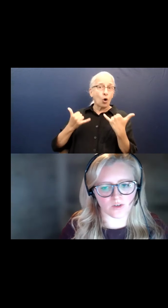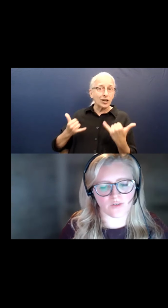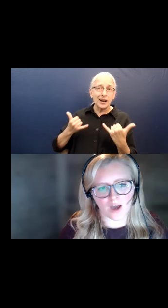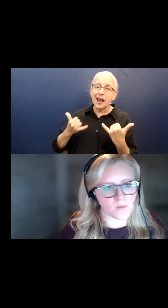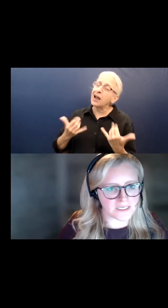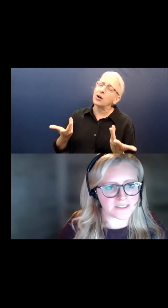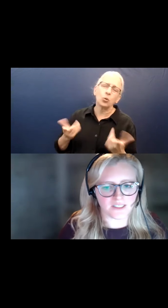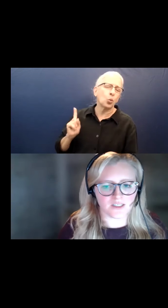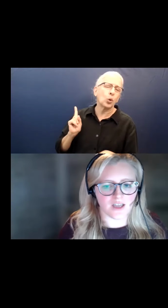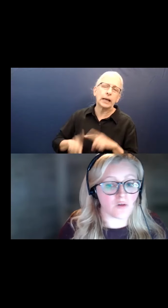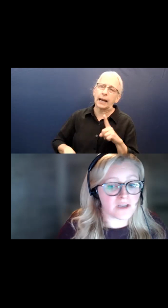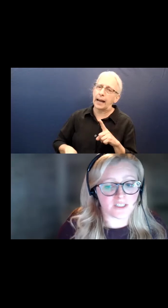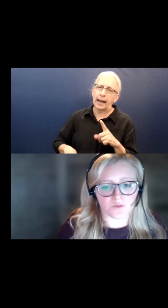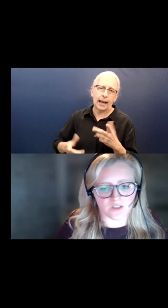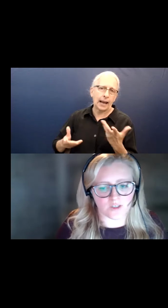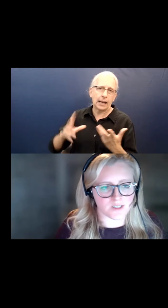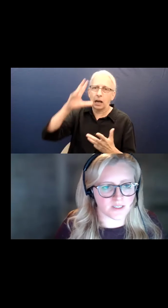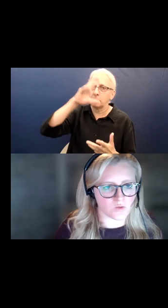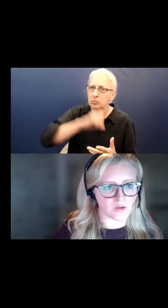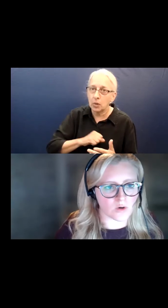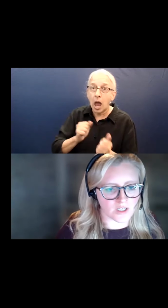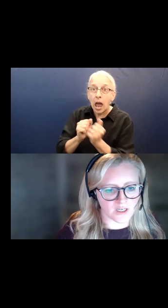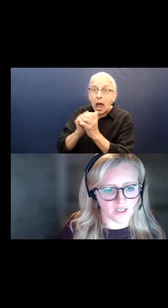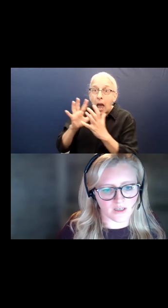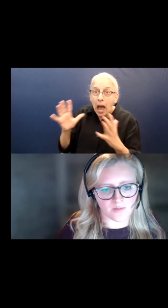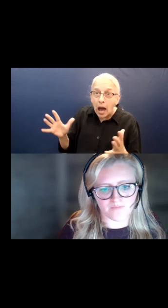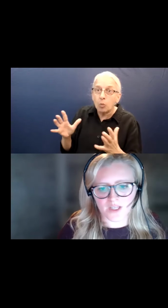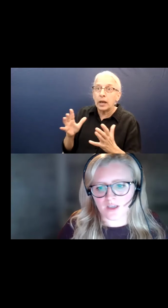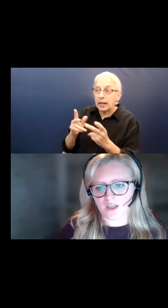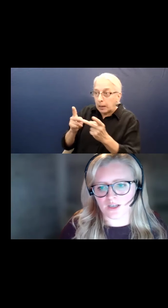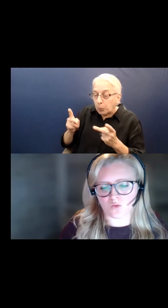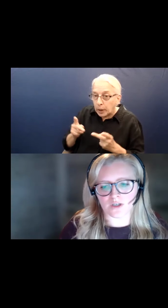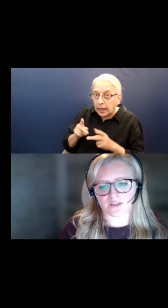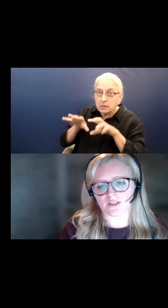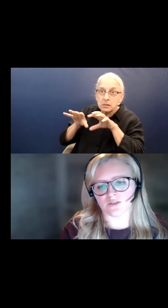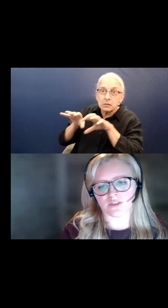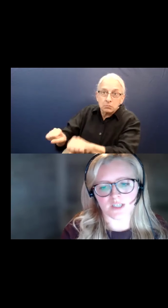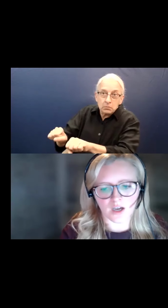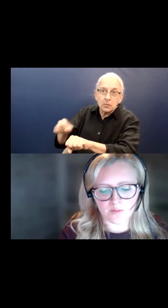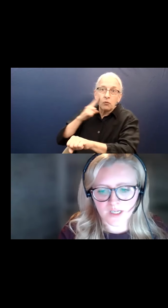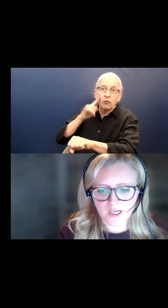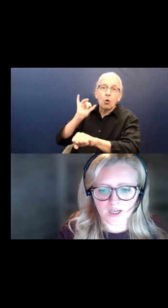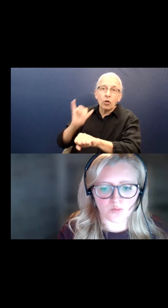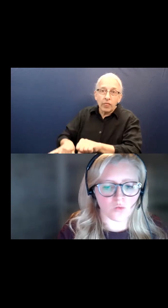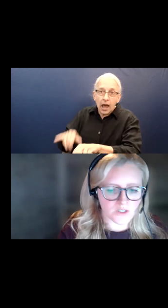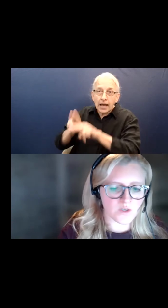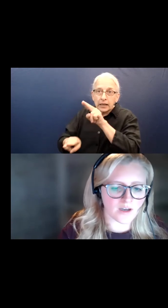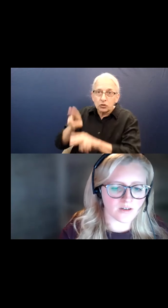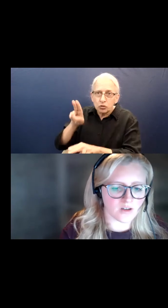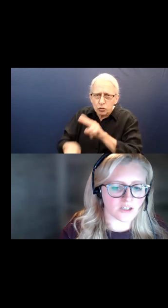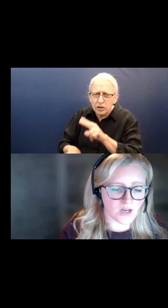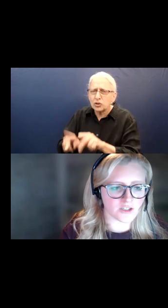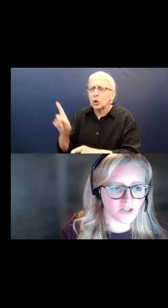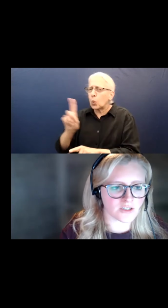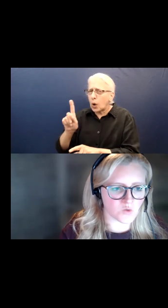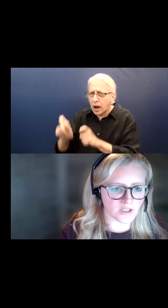estimate of how many specific sites we'd be working on at any one given time. But once we hire